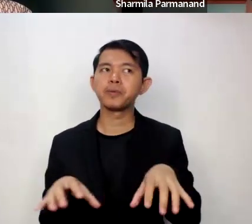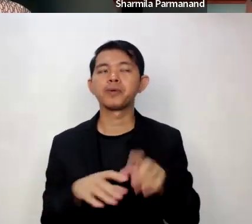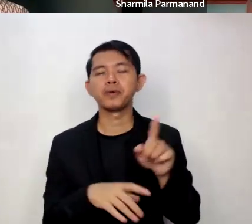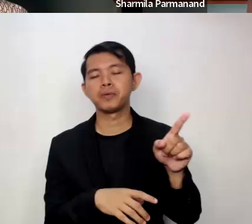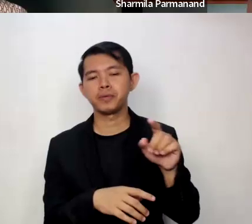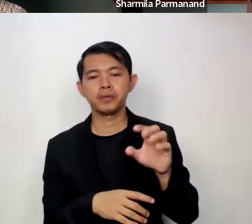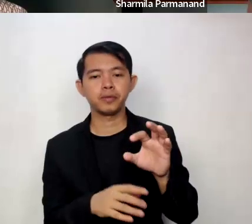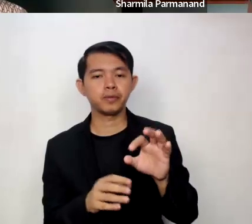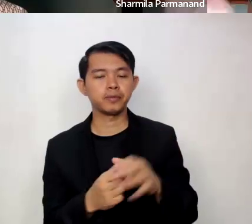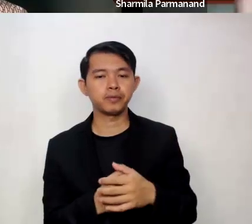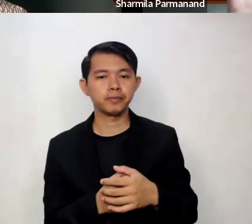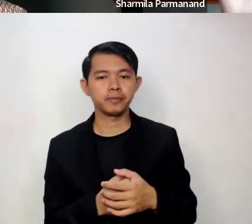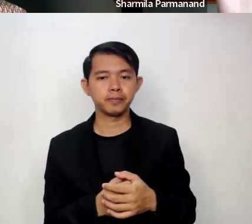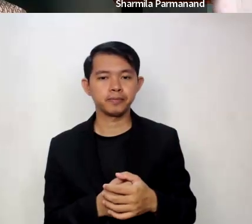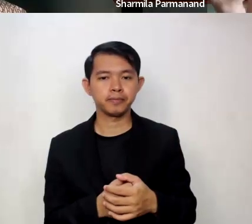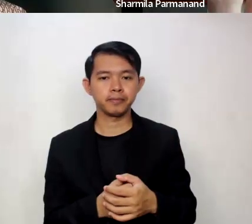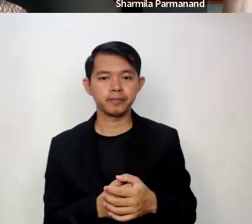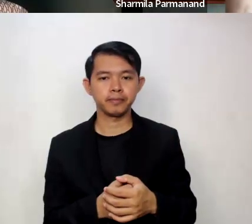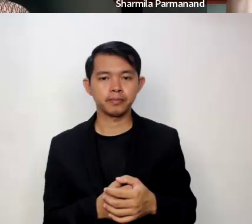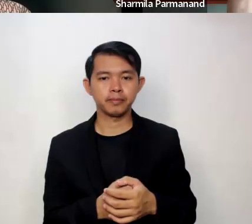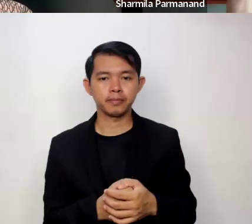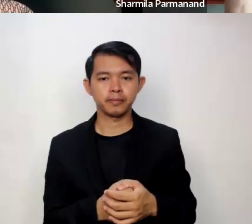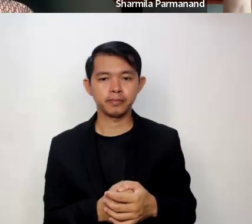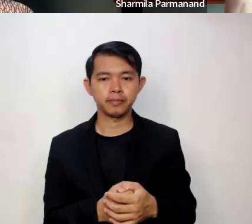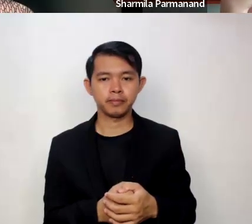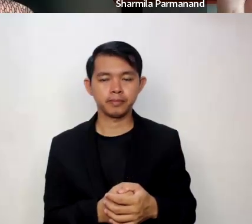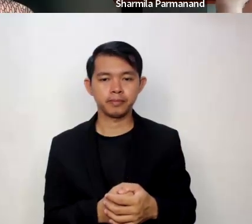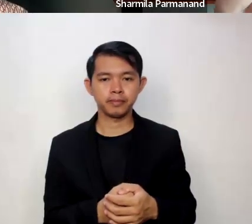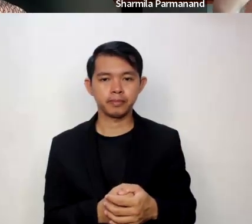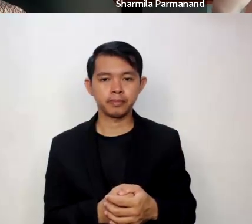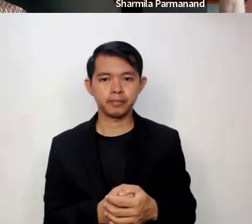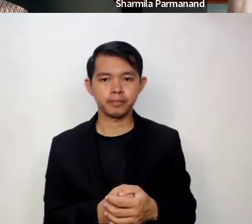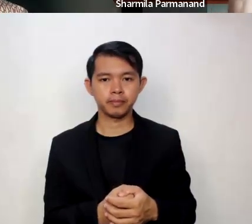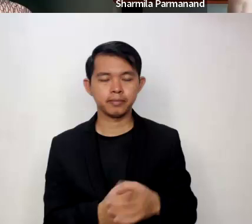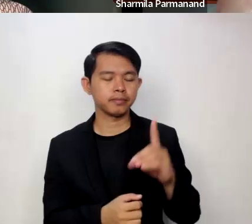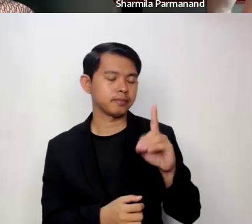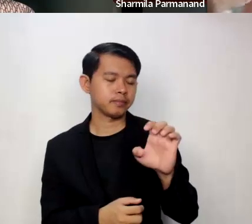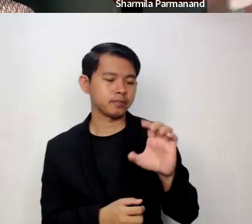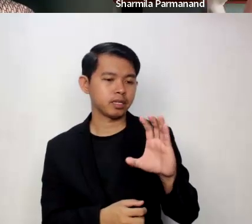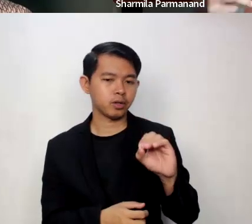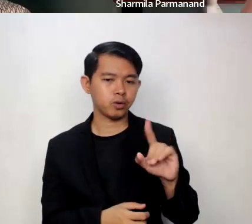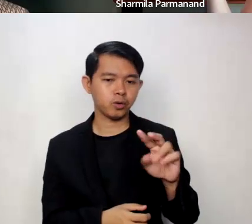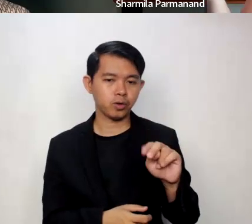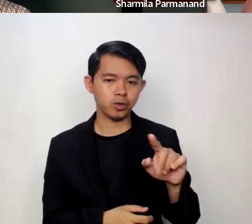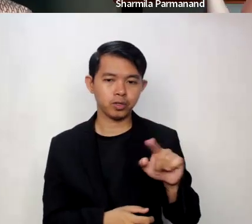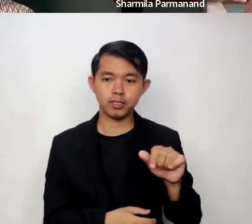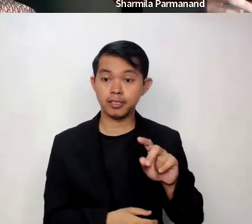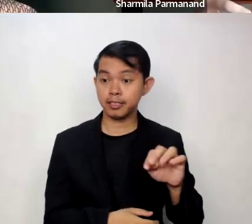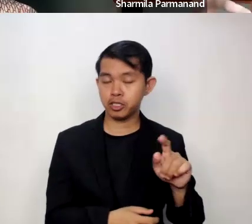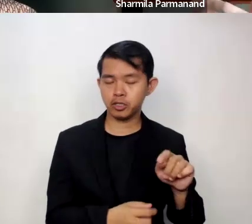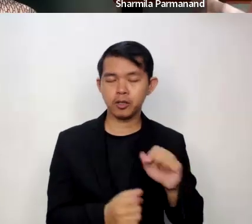framed in those terms all the time, 100%. The way I see decolonization as an academic is more kind of like an